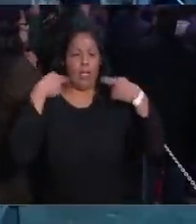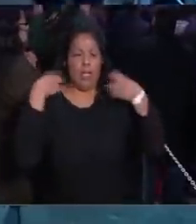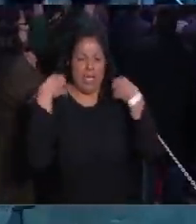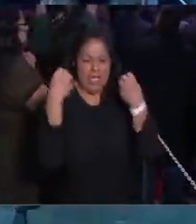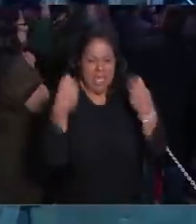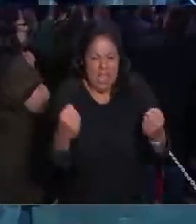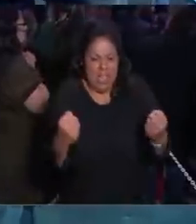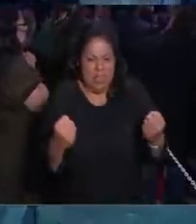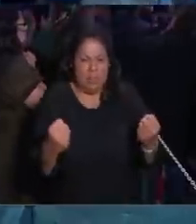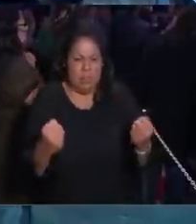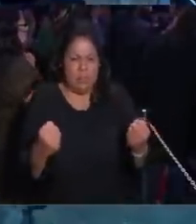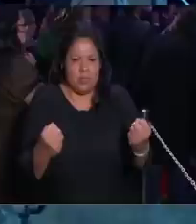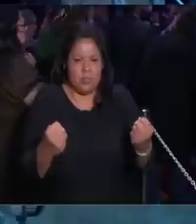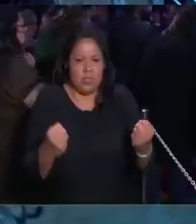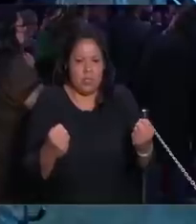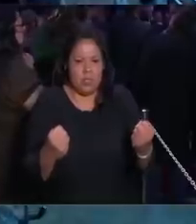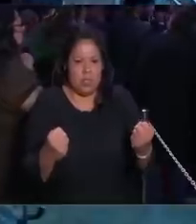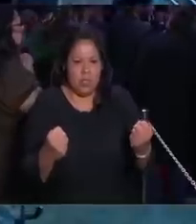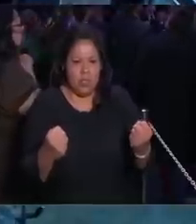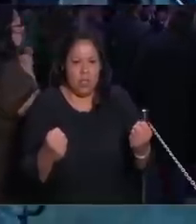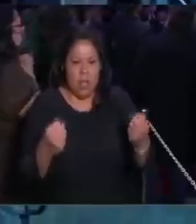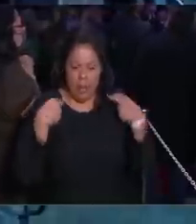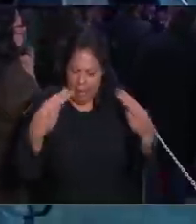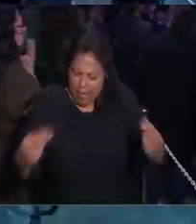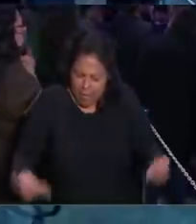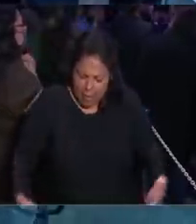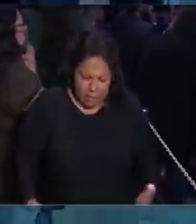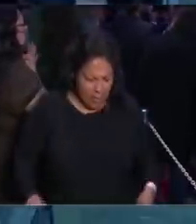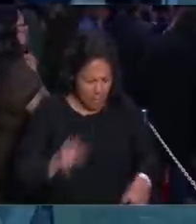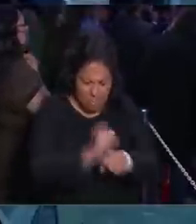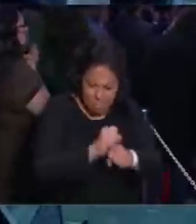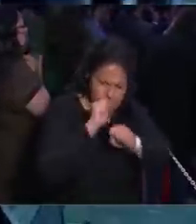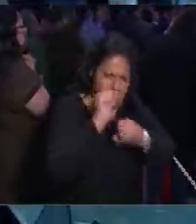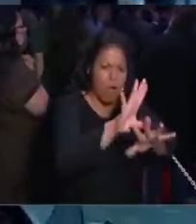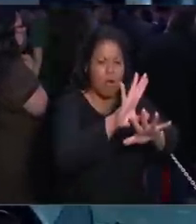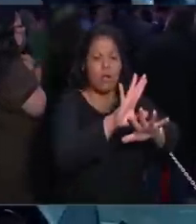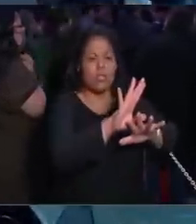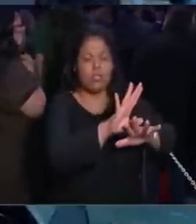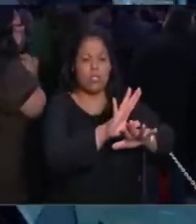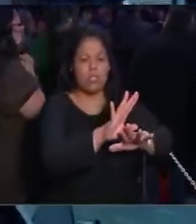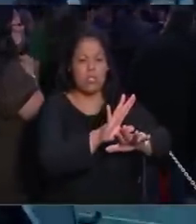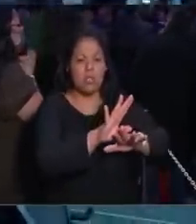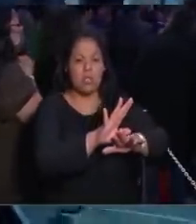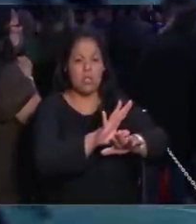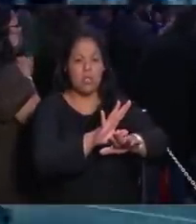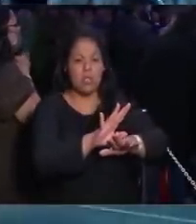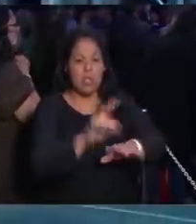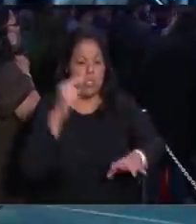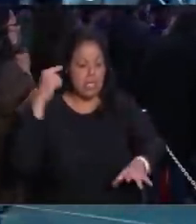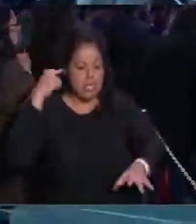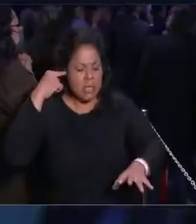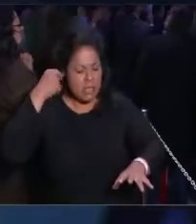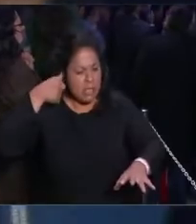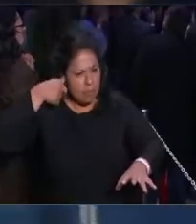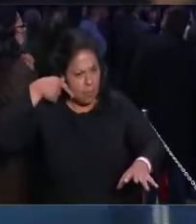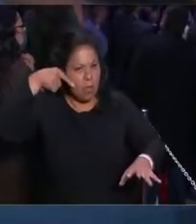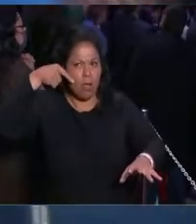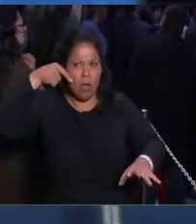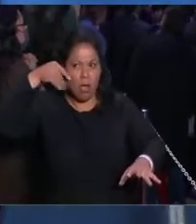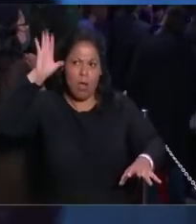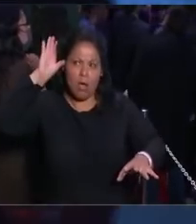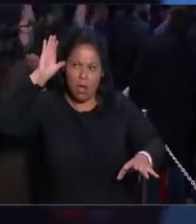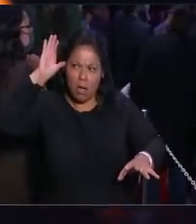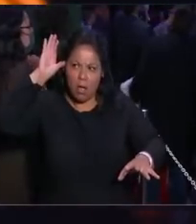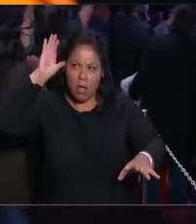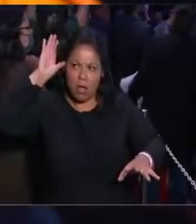haber sanidades. There are going to be miracles. Va a haber prodigios. Death. Ears are going to be open.